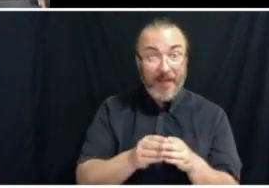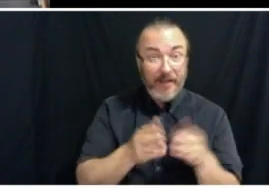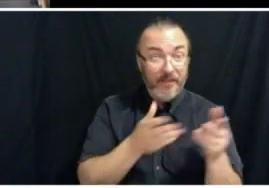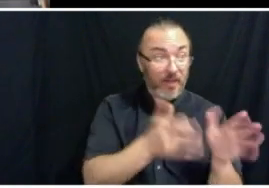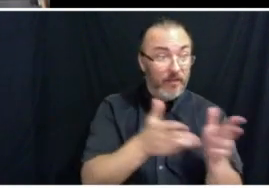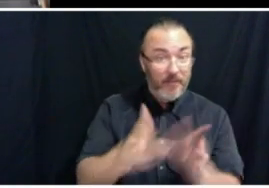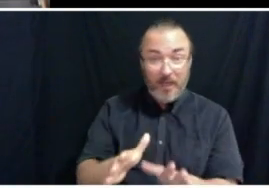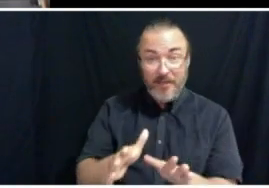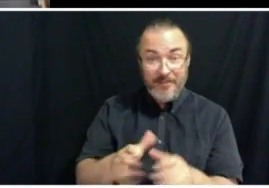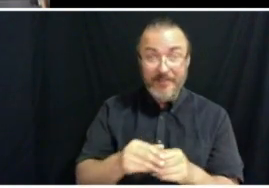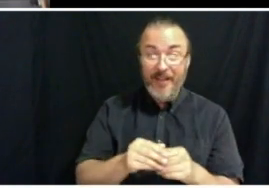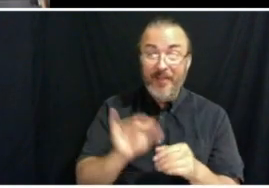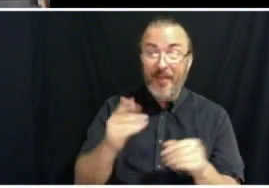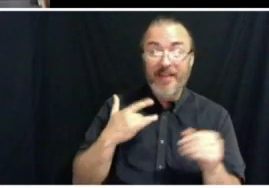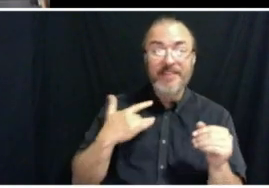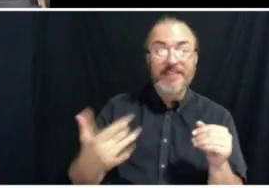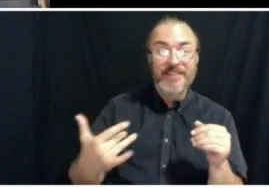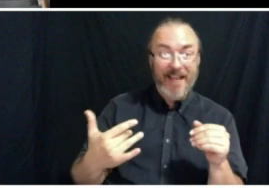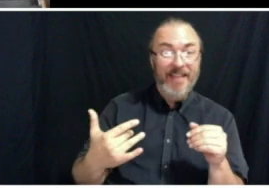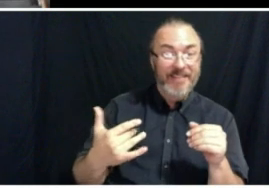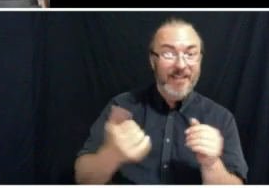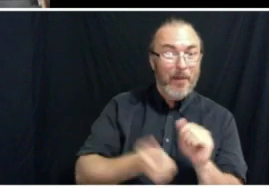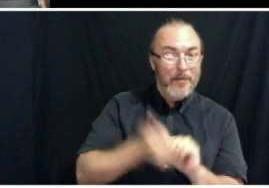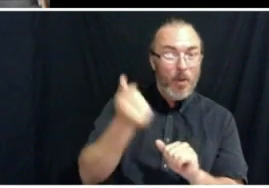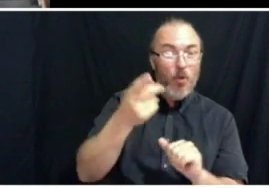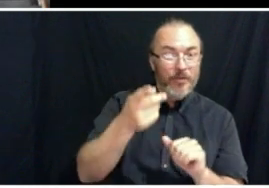that as international organizations